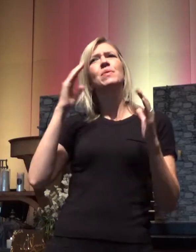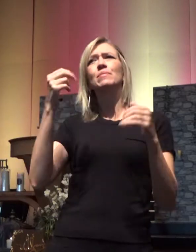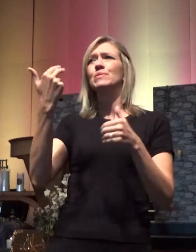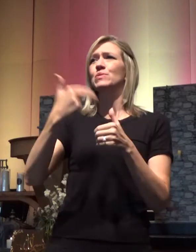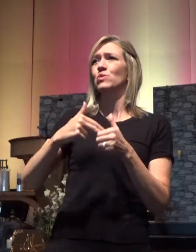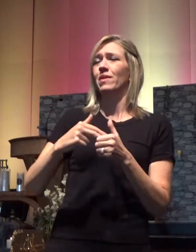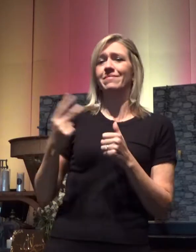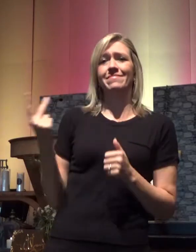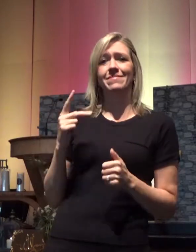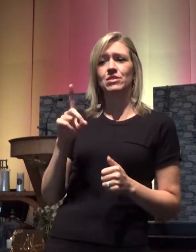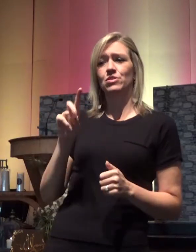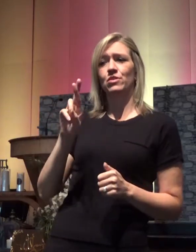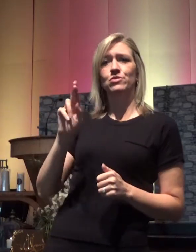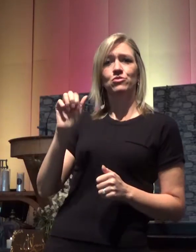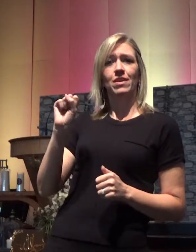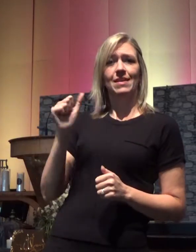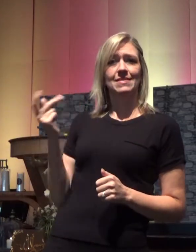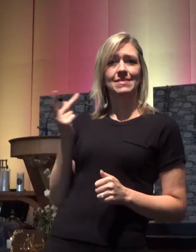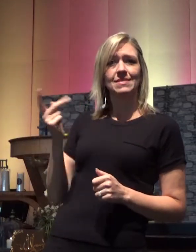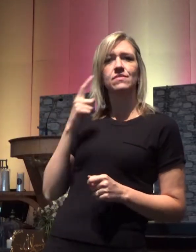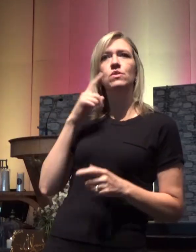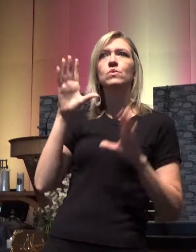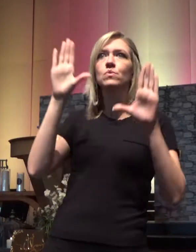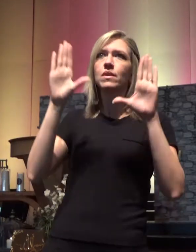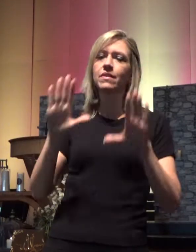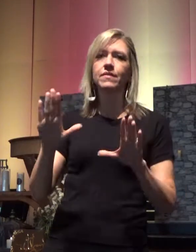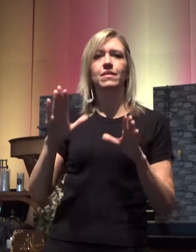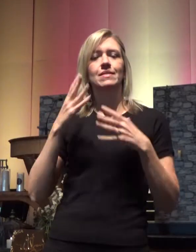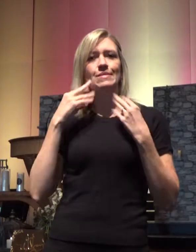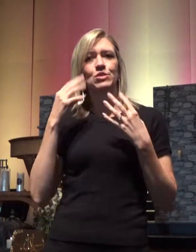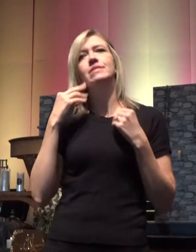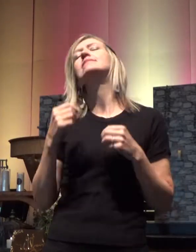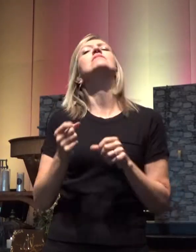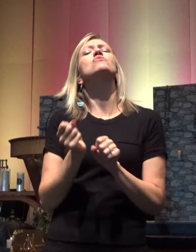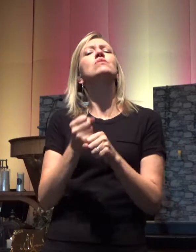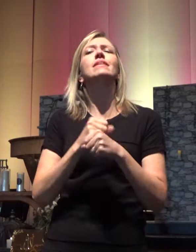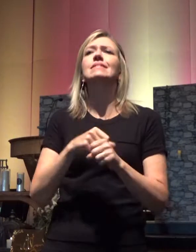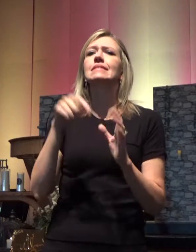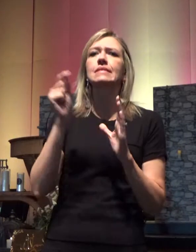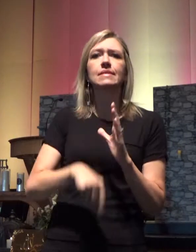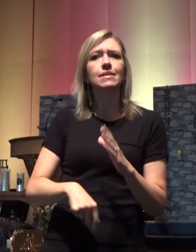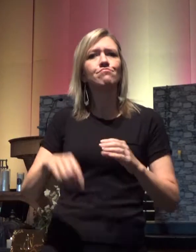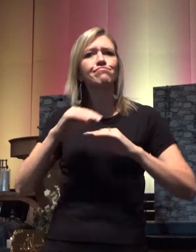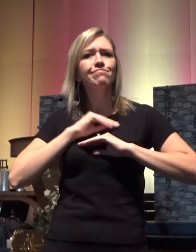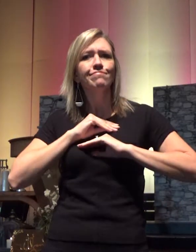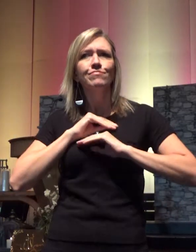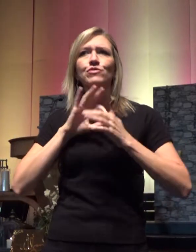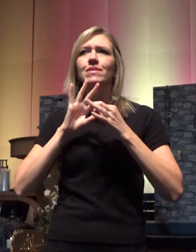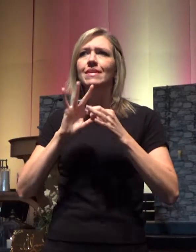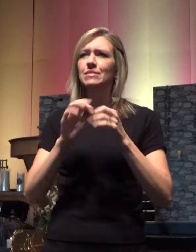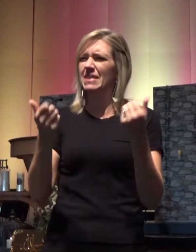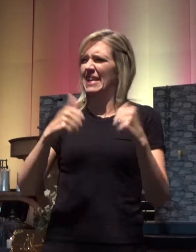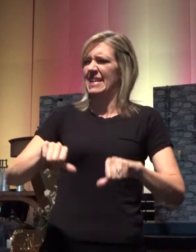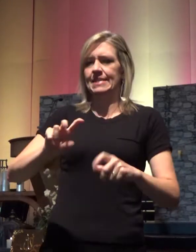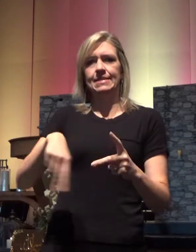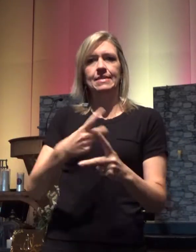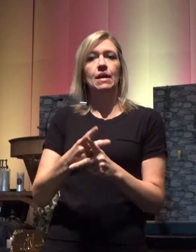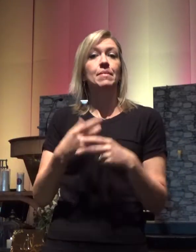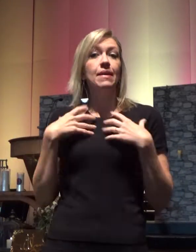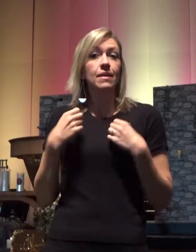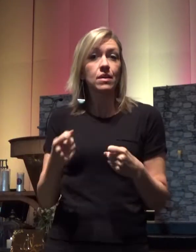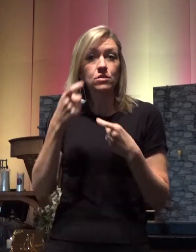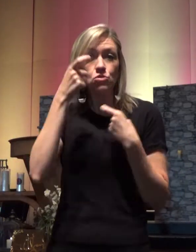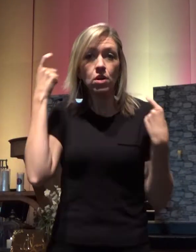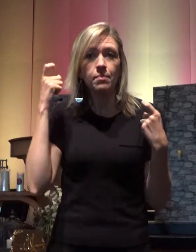me for this wonderful transformative experience. Create deeply satisfying relationships of any type and heal trauma at our upcoming